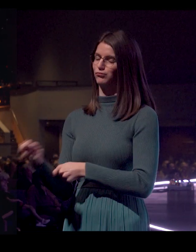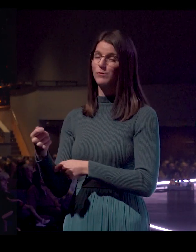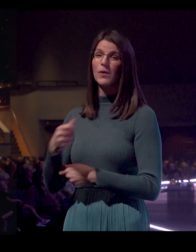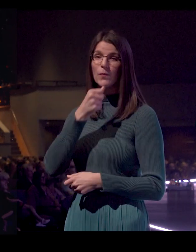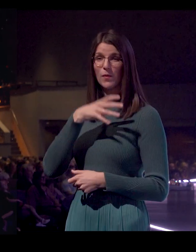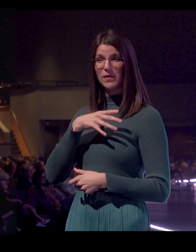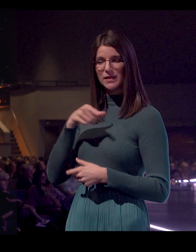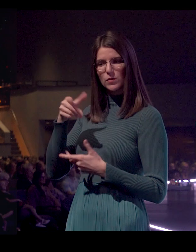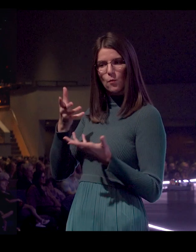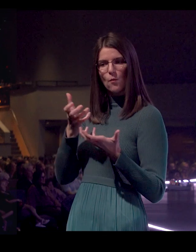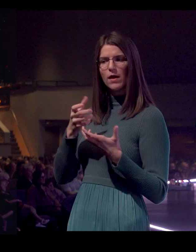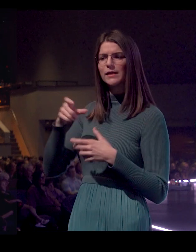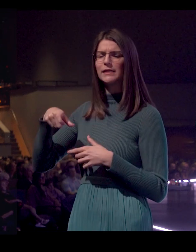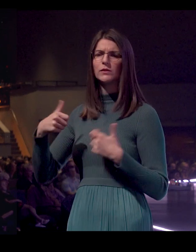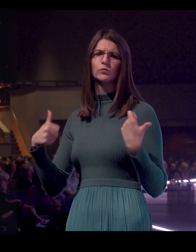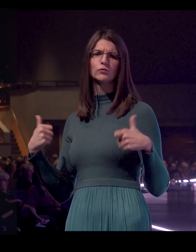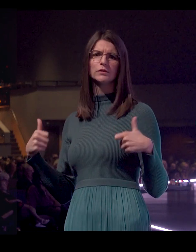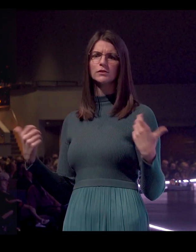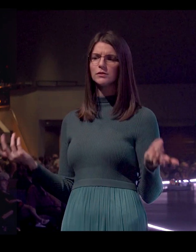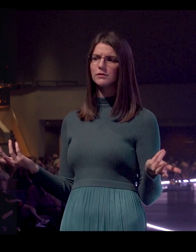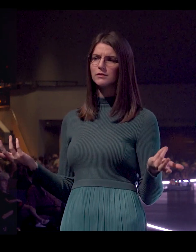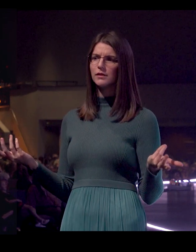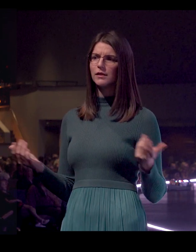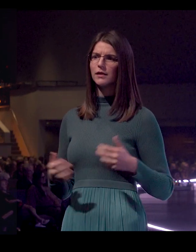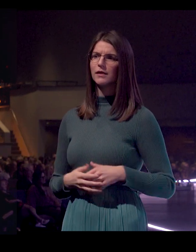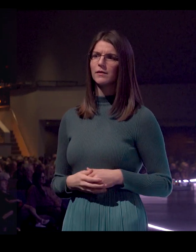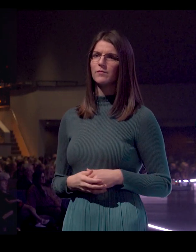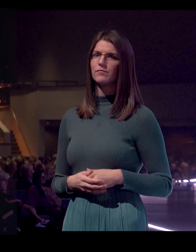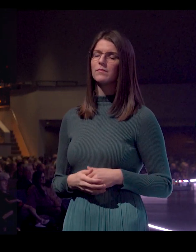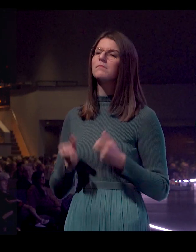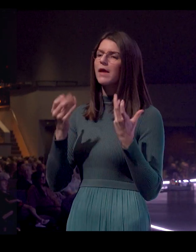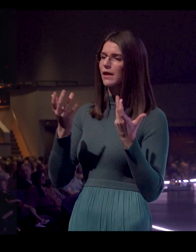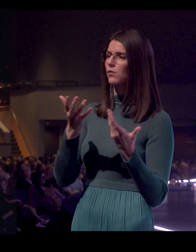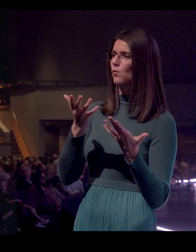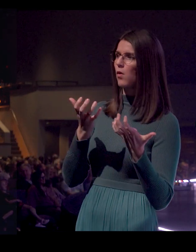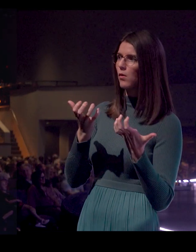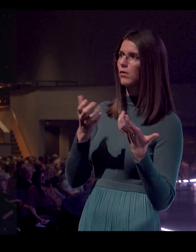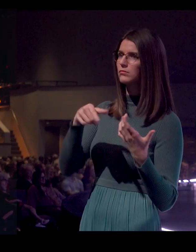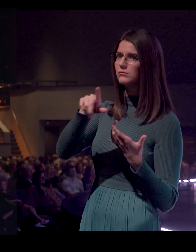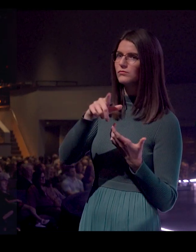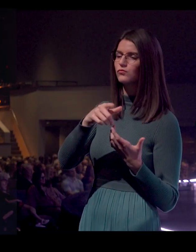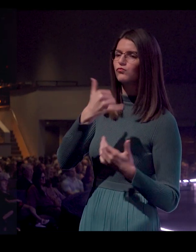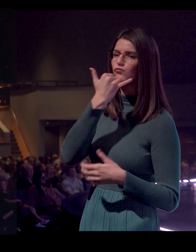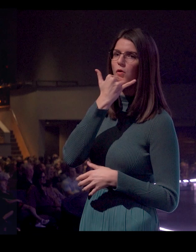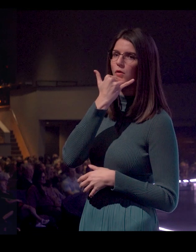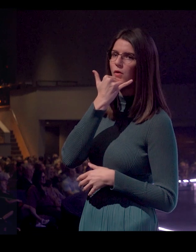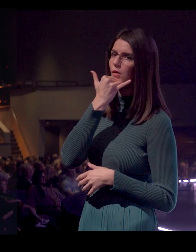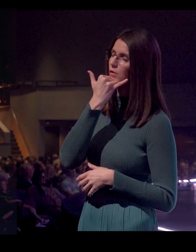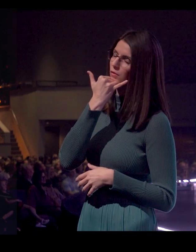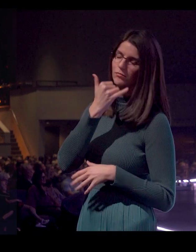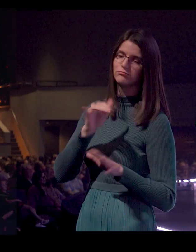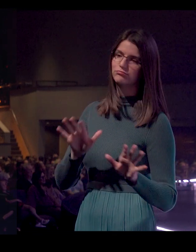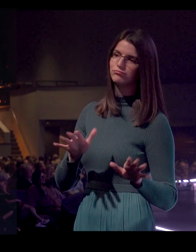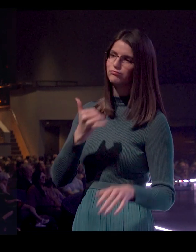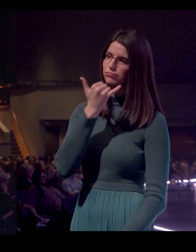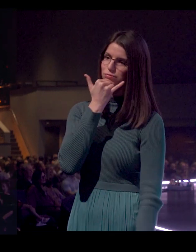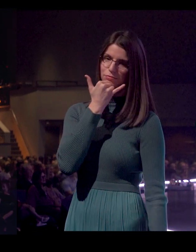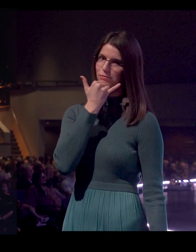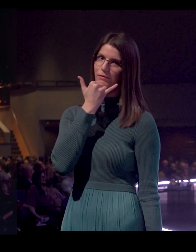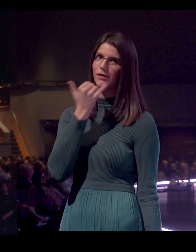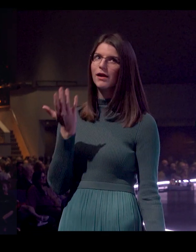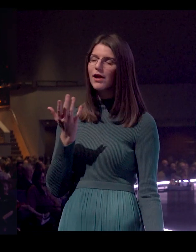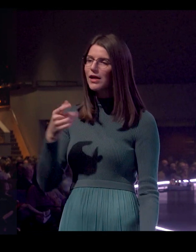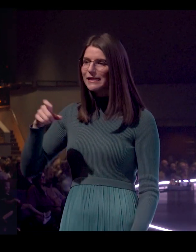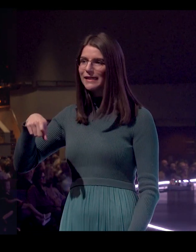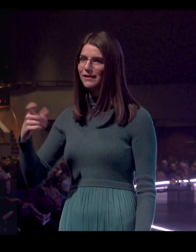hear a lot of wants. You're dead wrong, okay? This is absolutely a need because I've seen some of your husbands hit